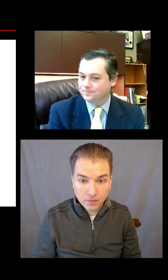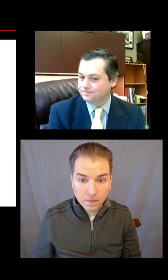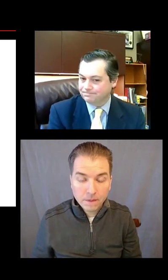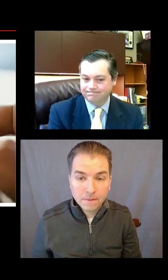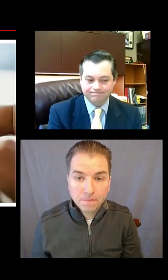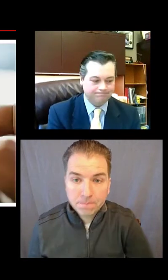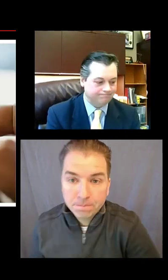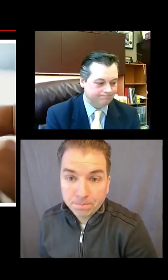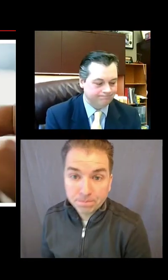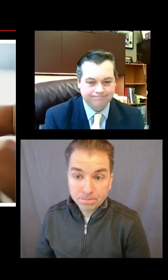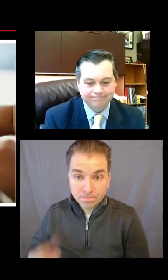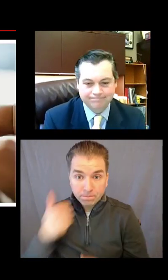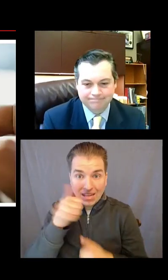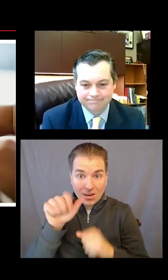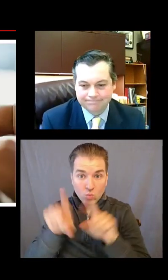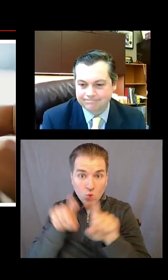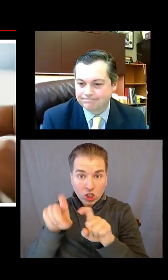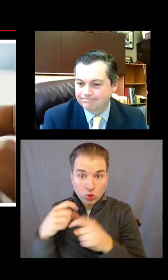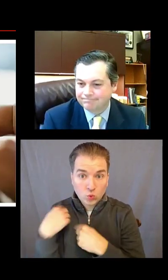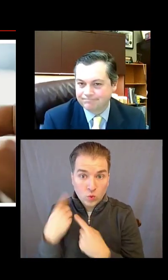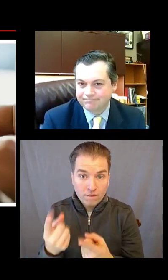far?